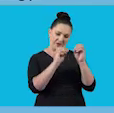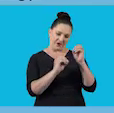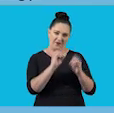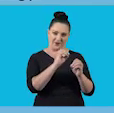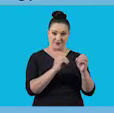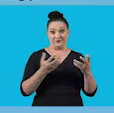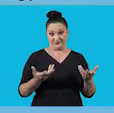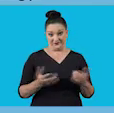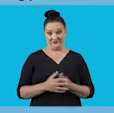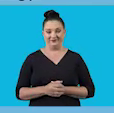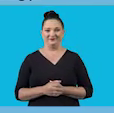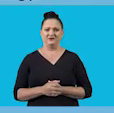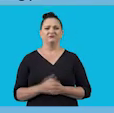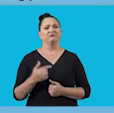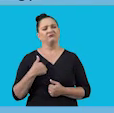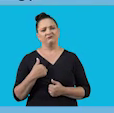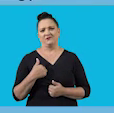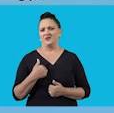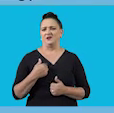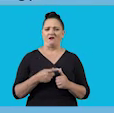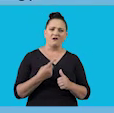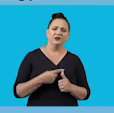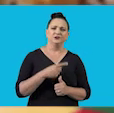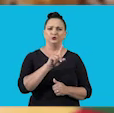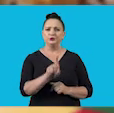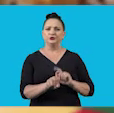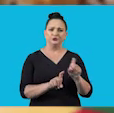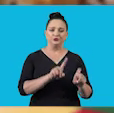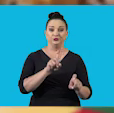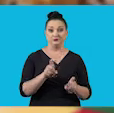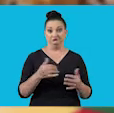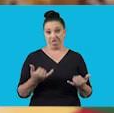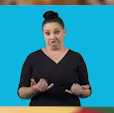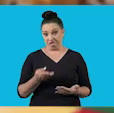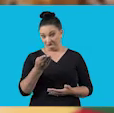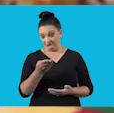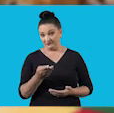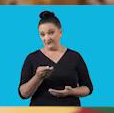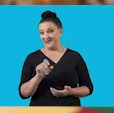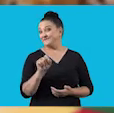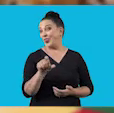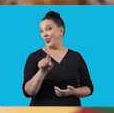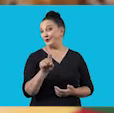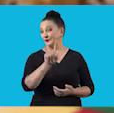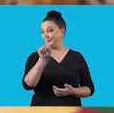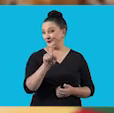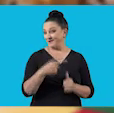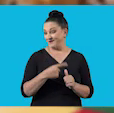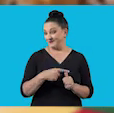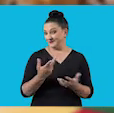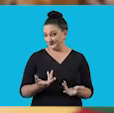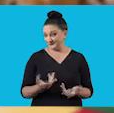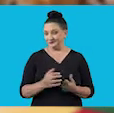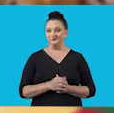particles. Right? I've answered a lot of questions. Now I'm going to give you an opportunity to answer again your own